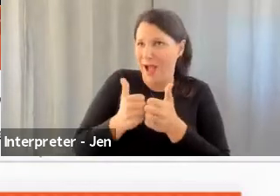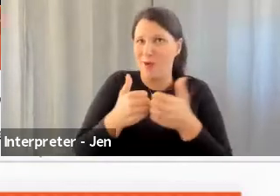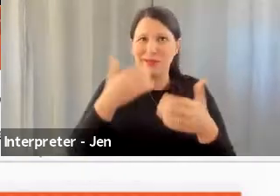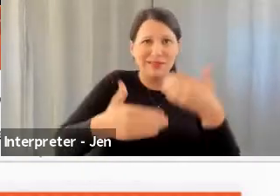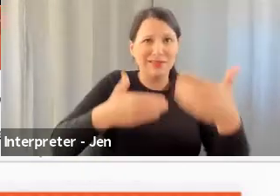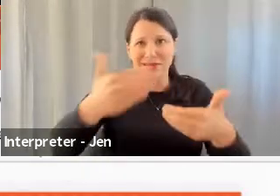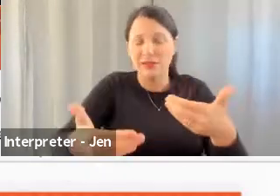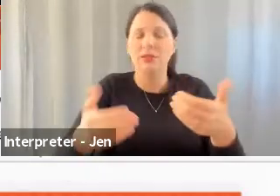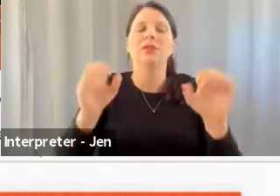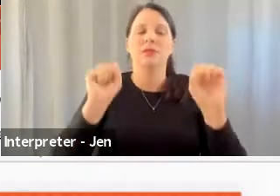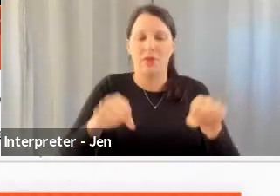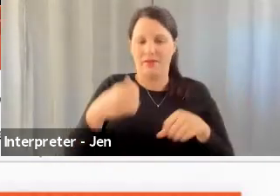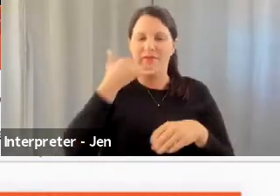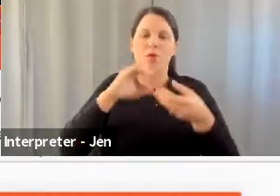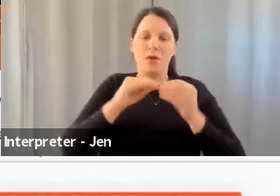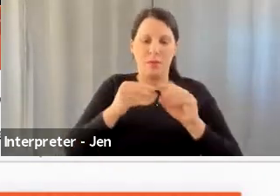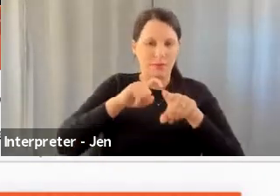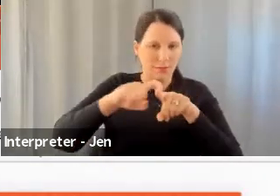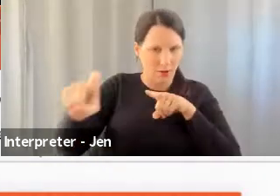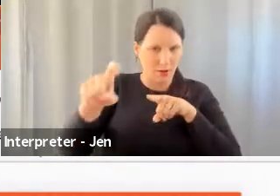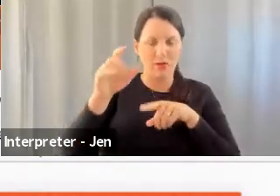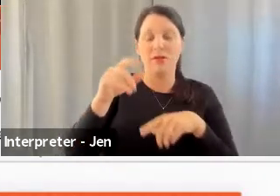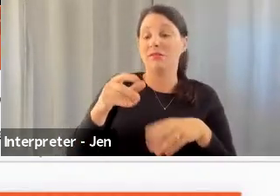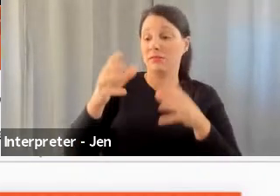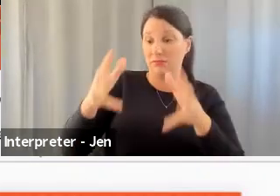will always return your phone call, okay?